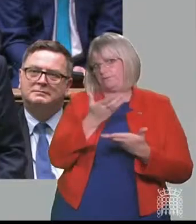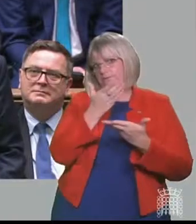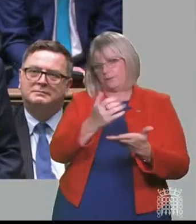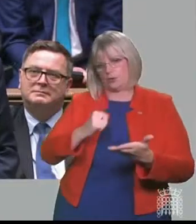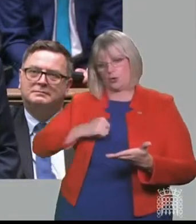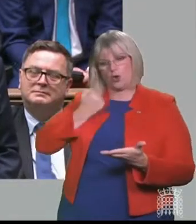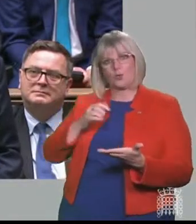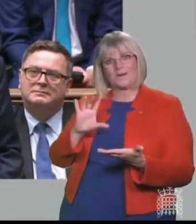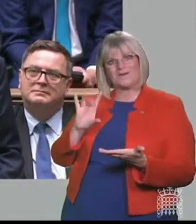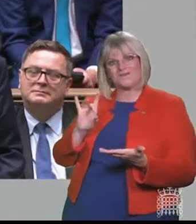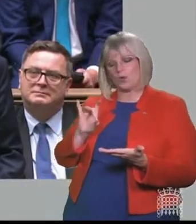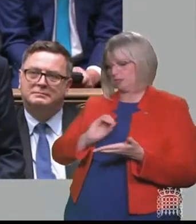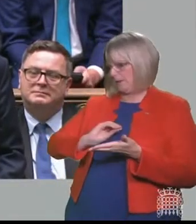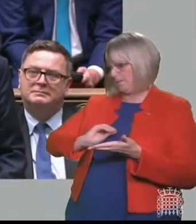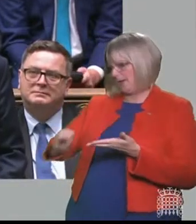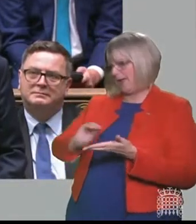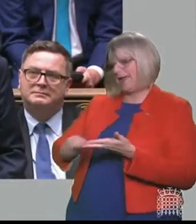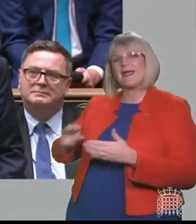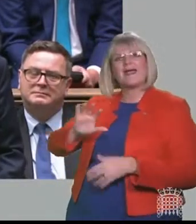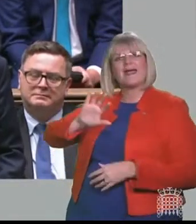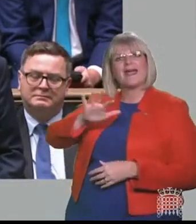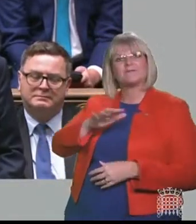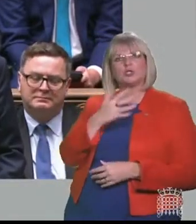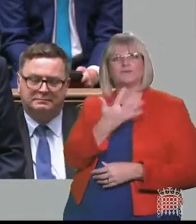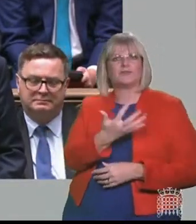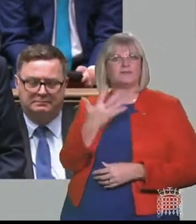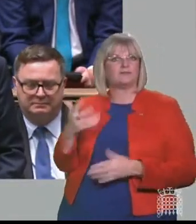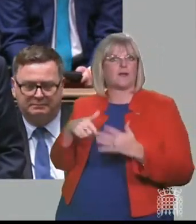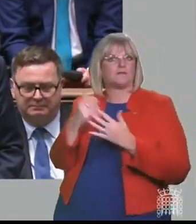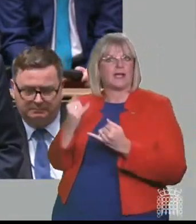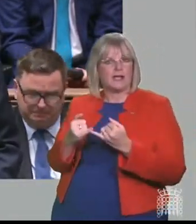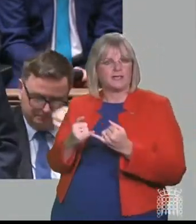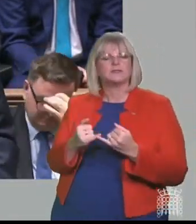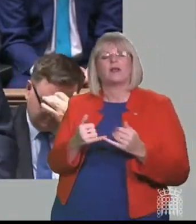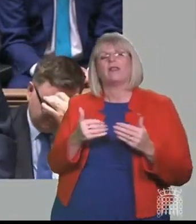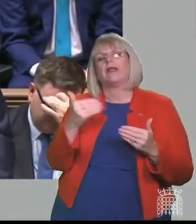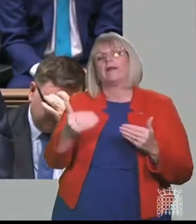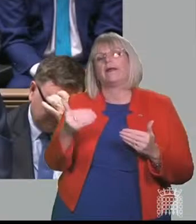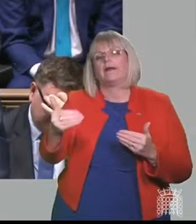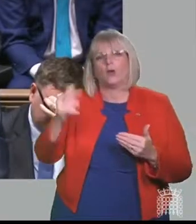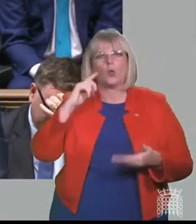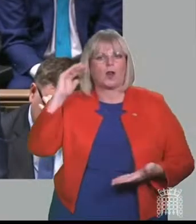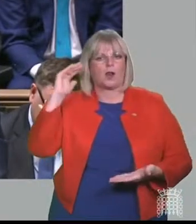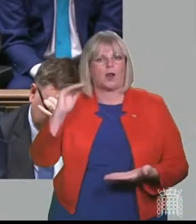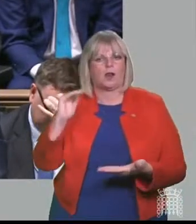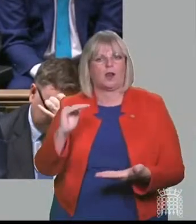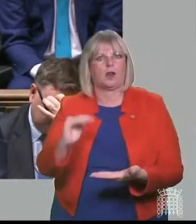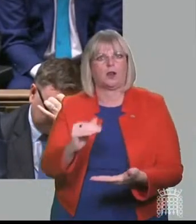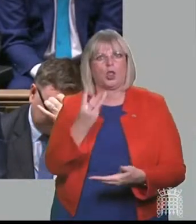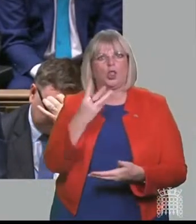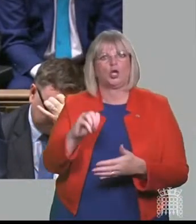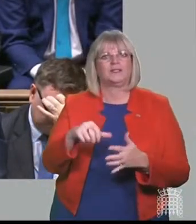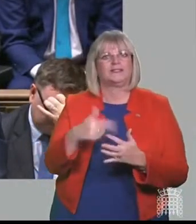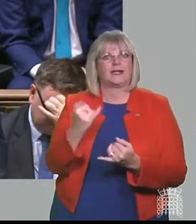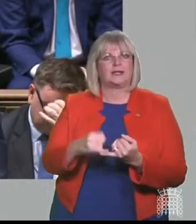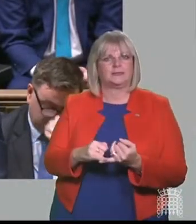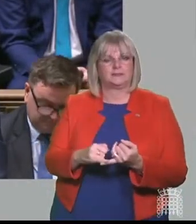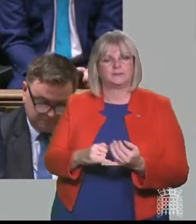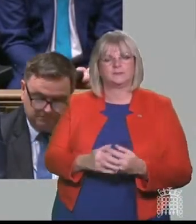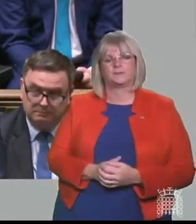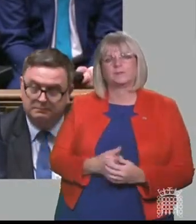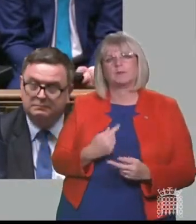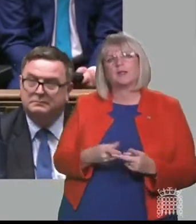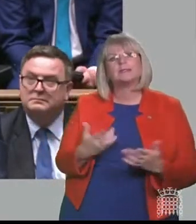average of 55 days, which will reduce progressively to 30 days. Any small business will also tell you